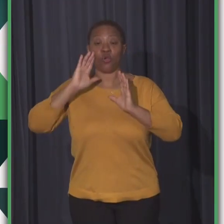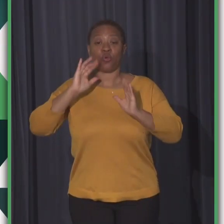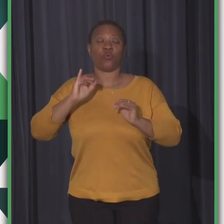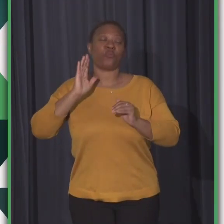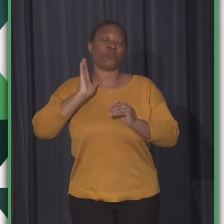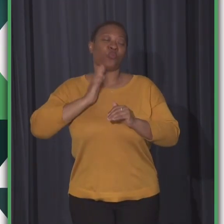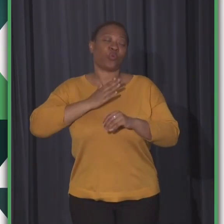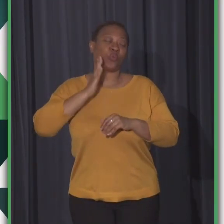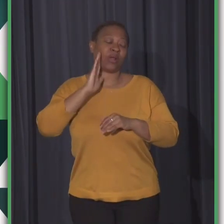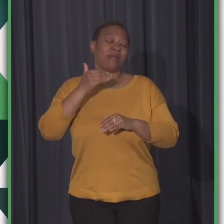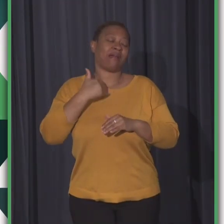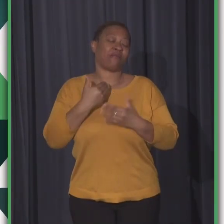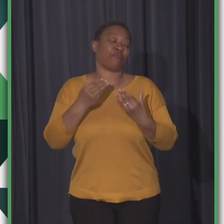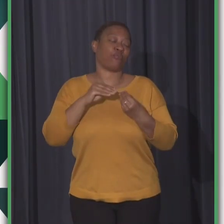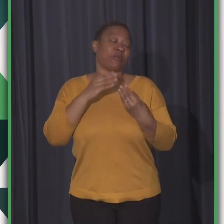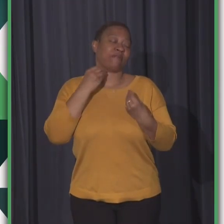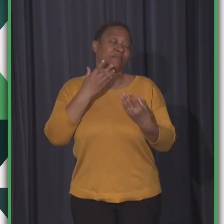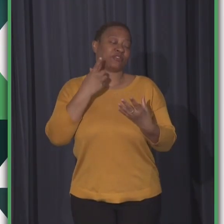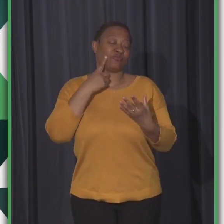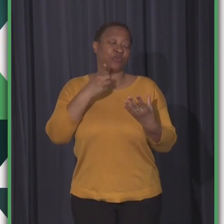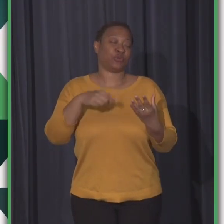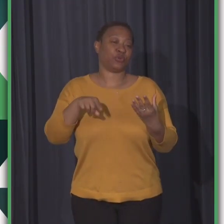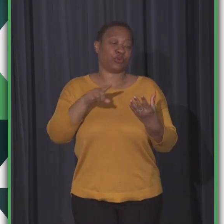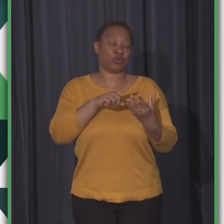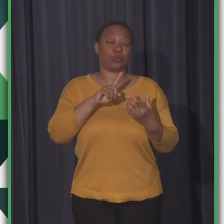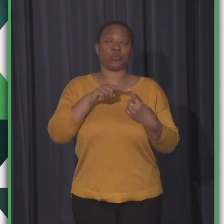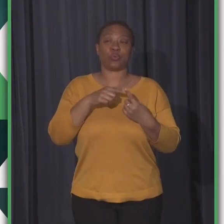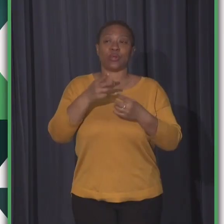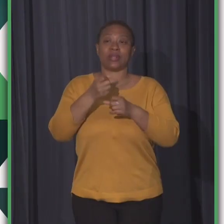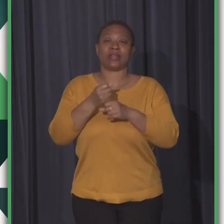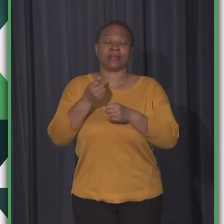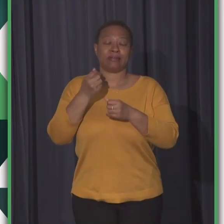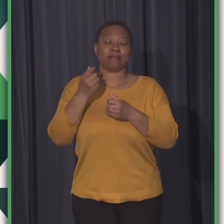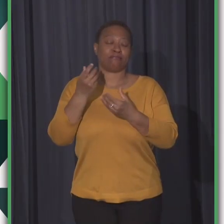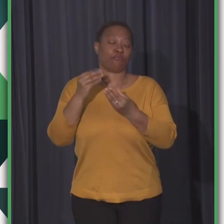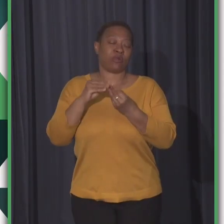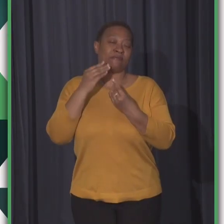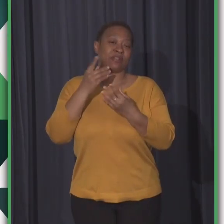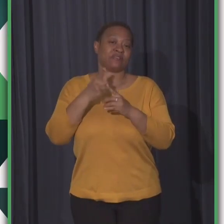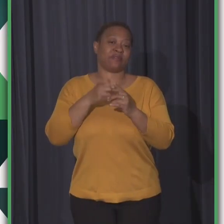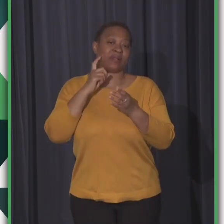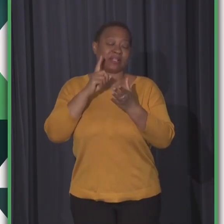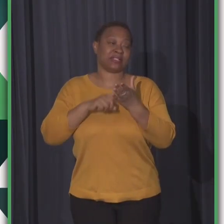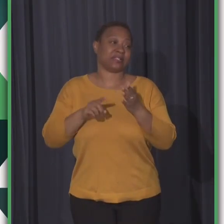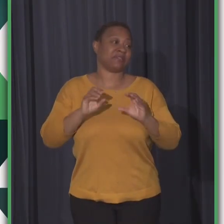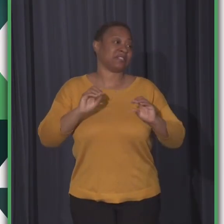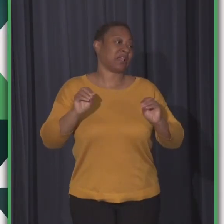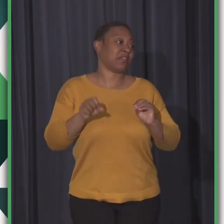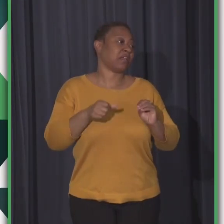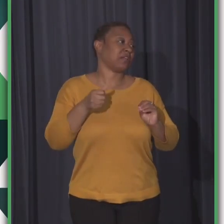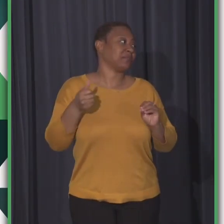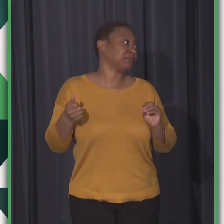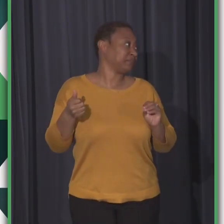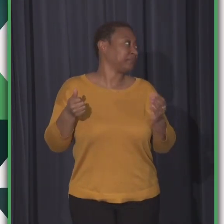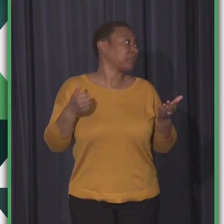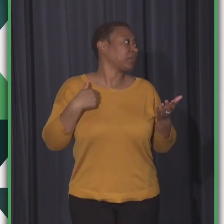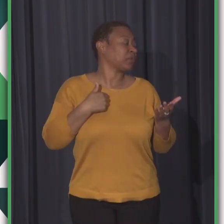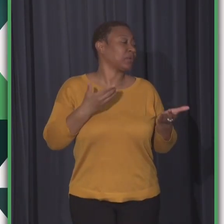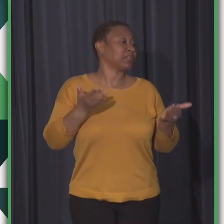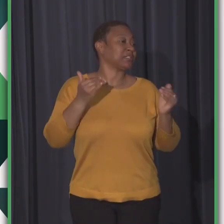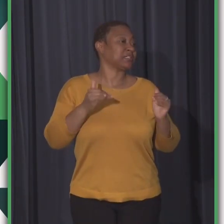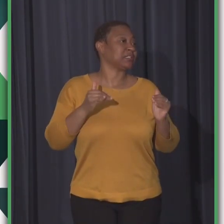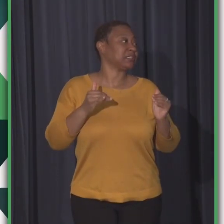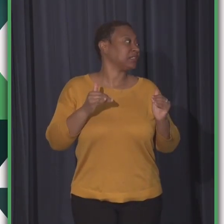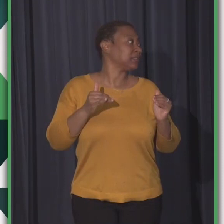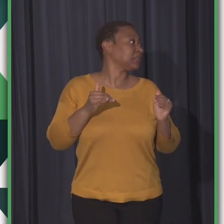more for the board once we have a better update. Thank you very kindly. If there's nothing further, we can go to the Chief of